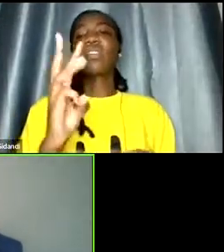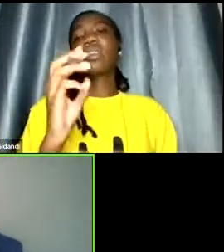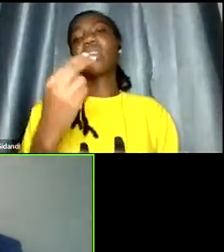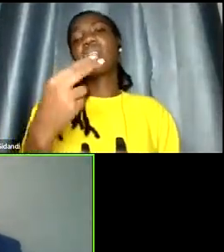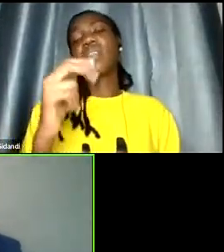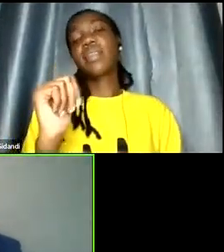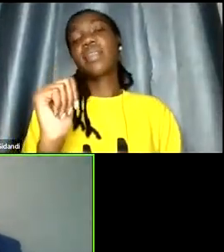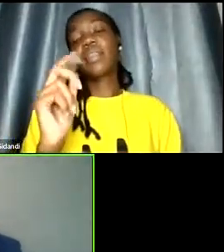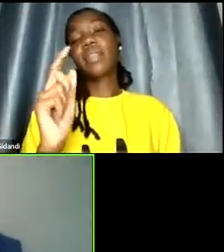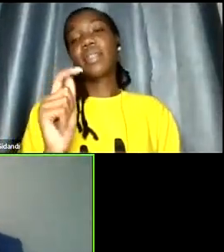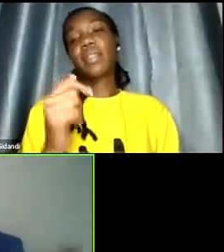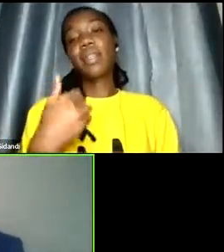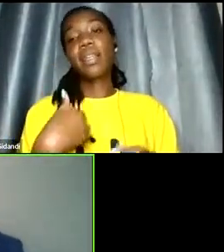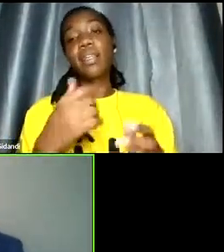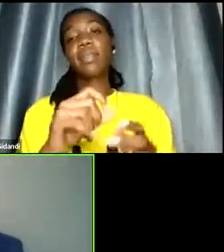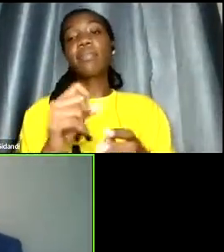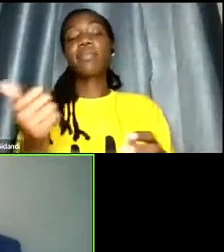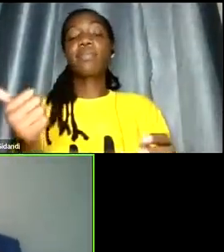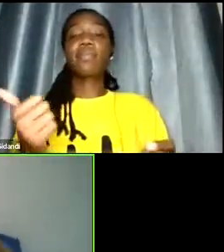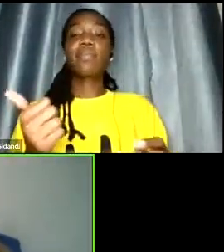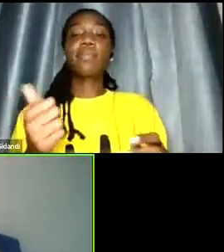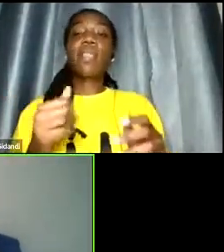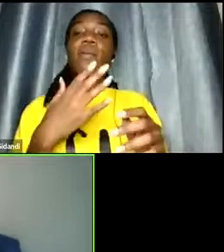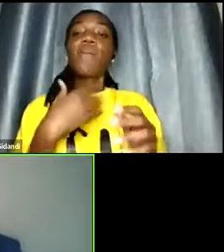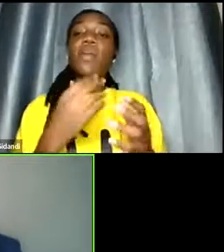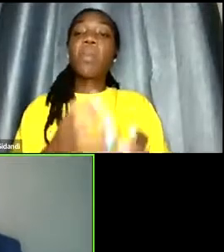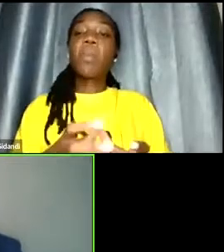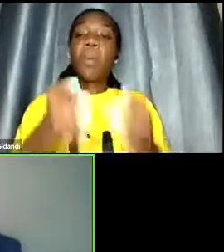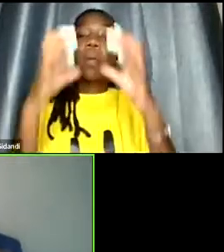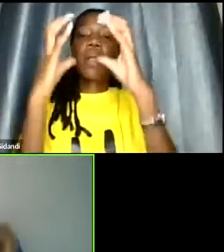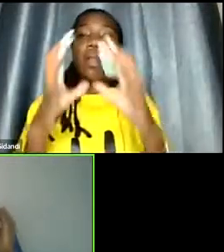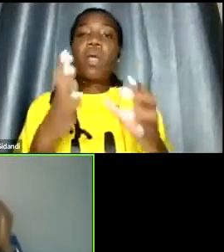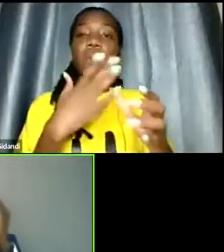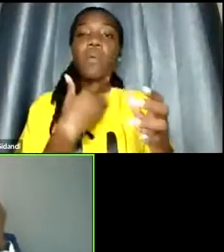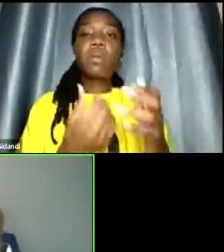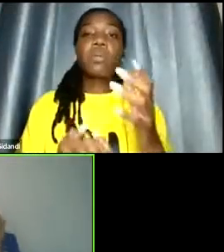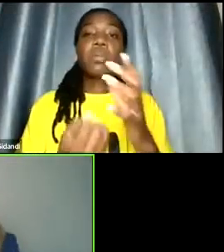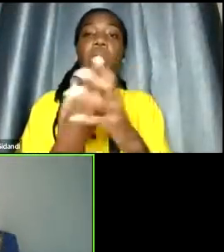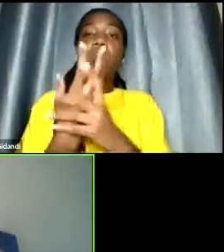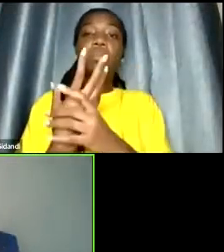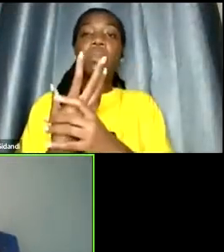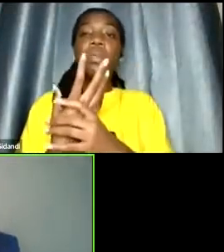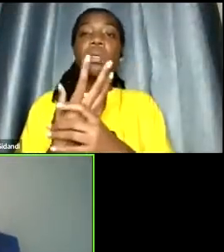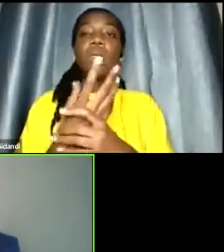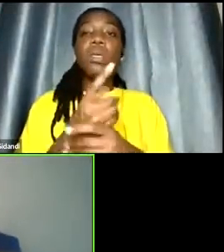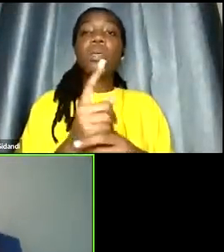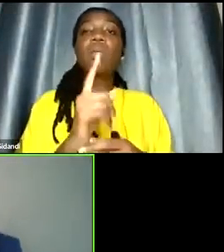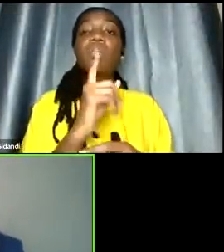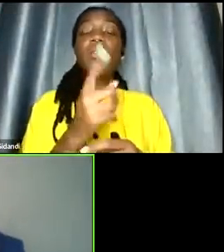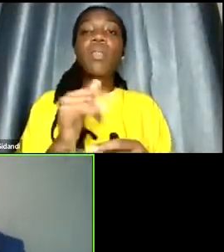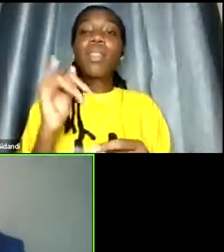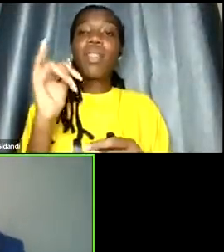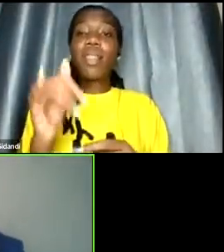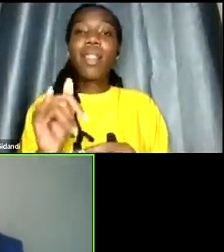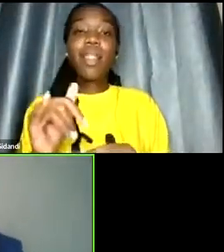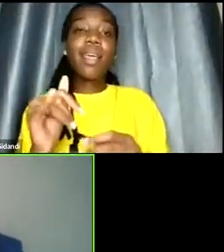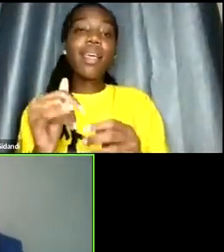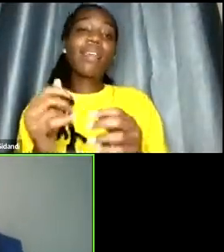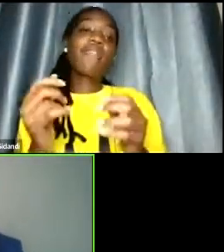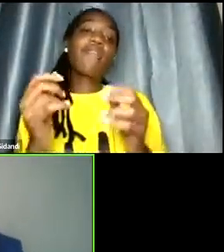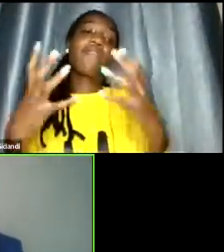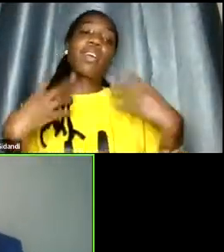yeast, and so on and so forth. You need boilers, you need a production and an assembly line. So the critical functions are production